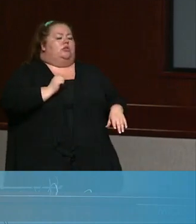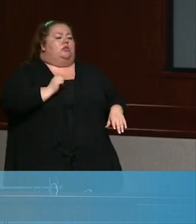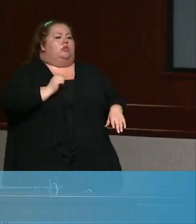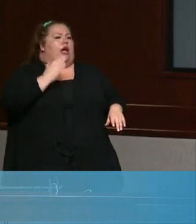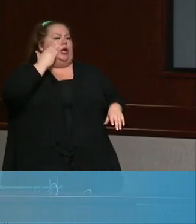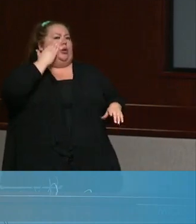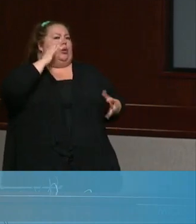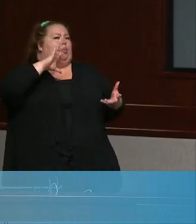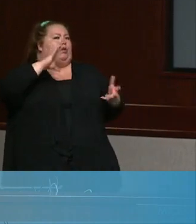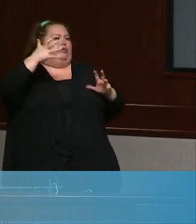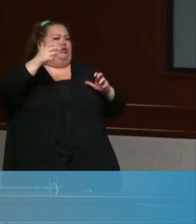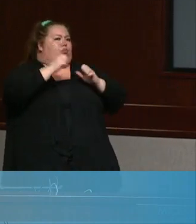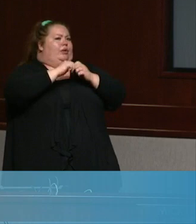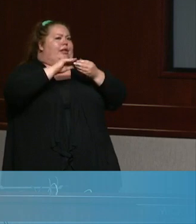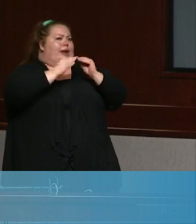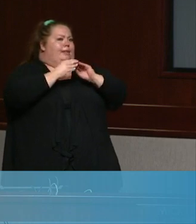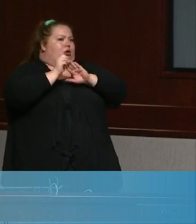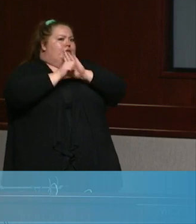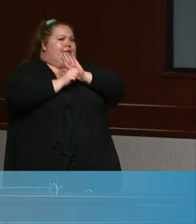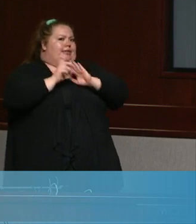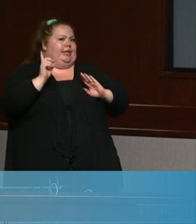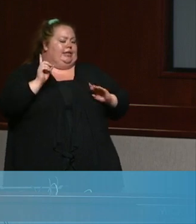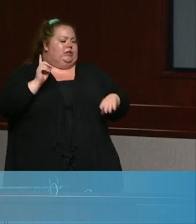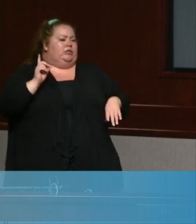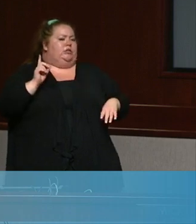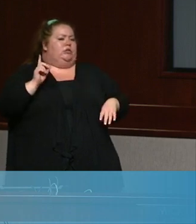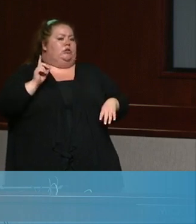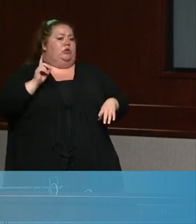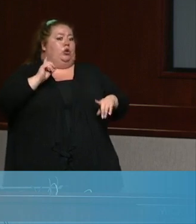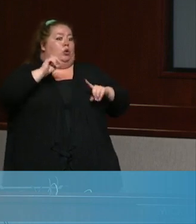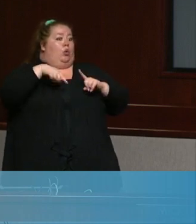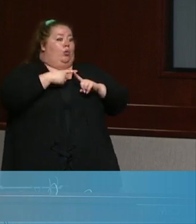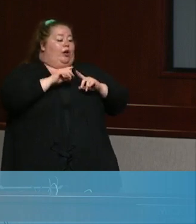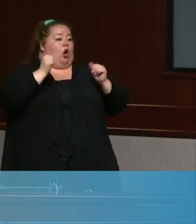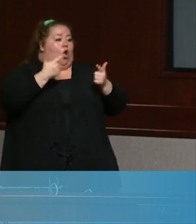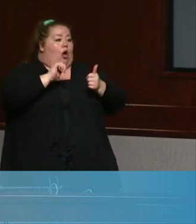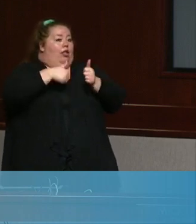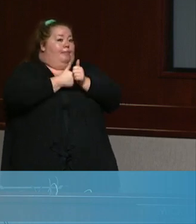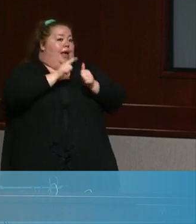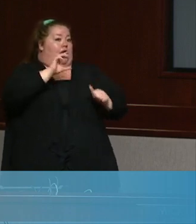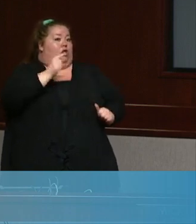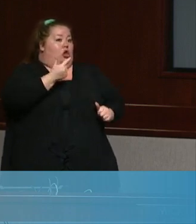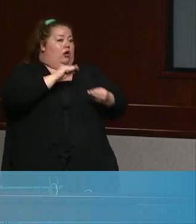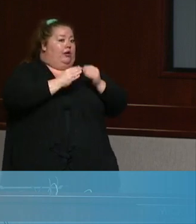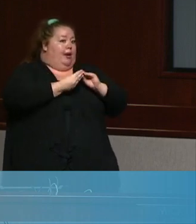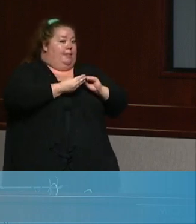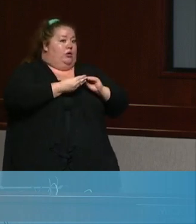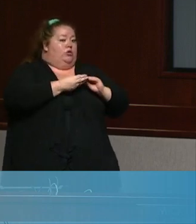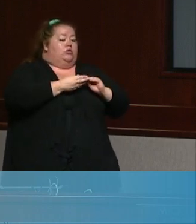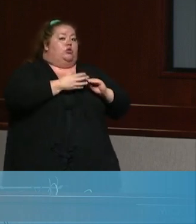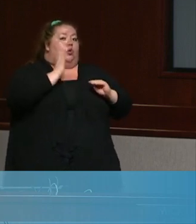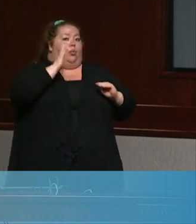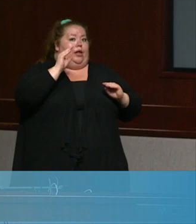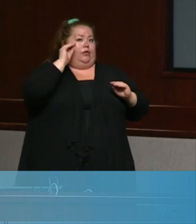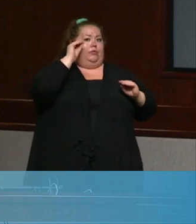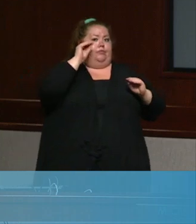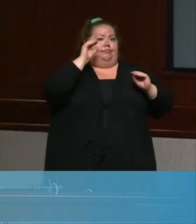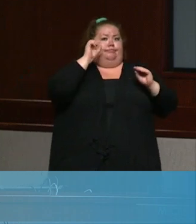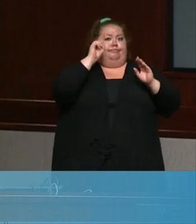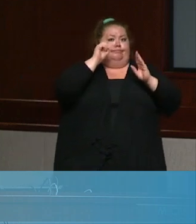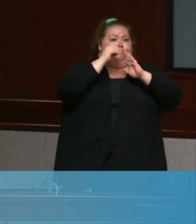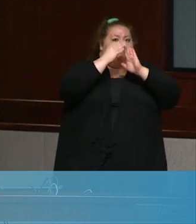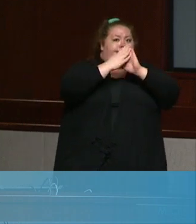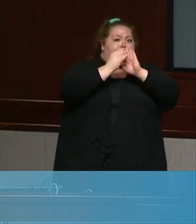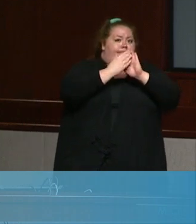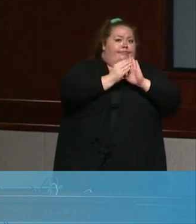right now coming from the state, but I'm just wondering if once we get all these backlog numbers put in, are they going to be put in on the date we get them? Are they going to be put back on the days